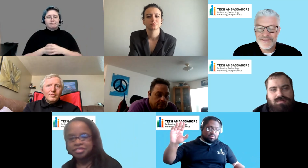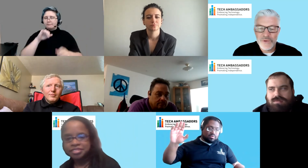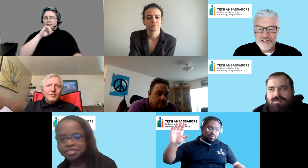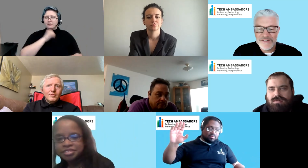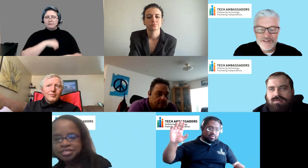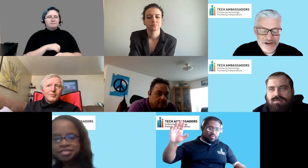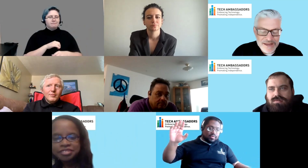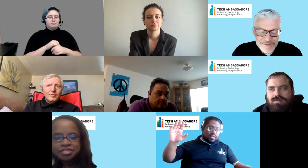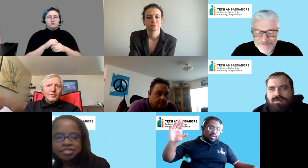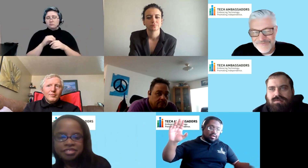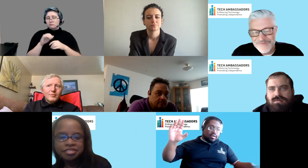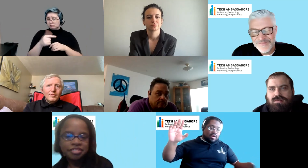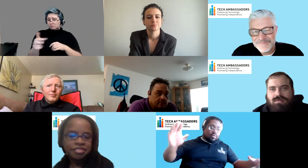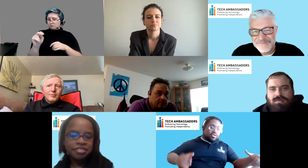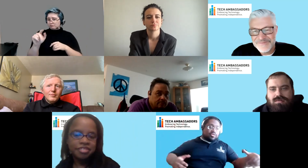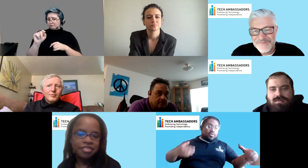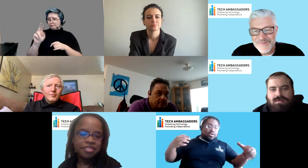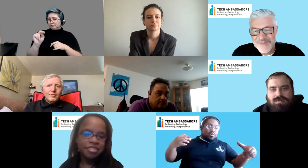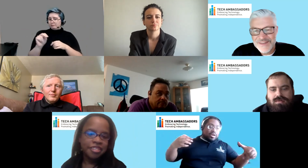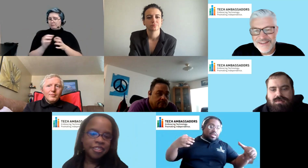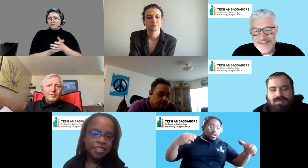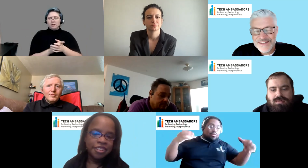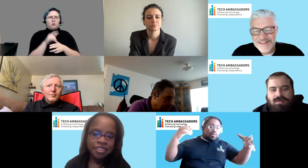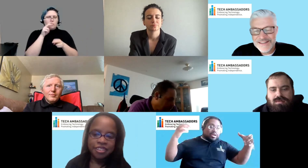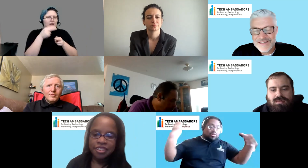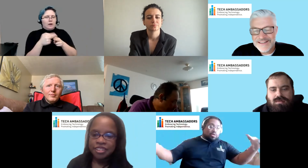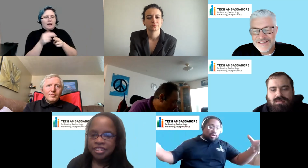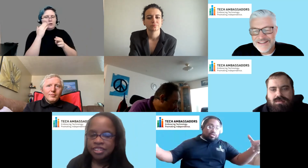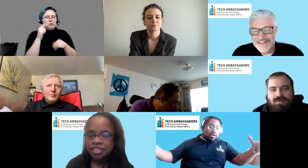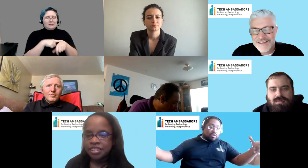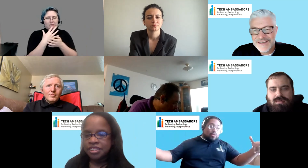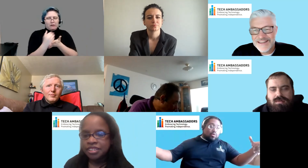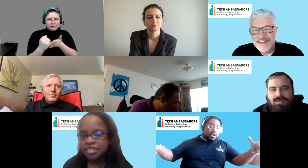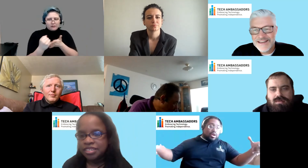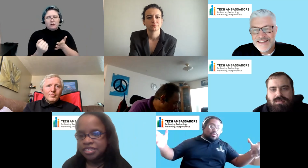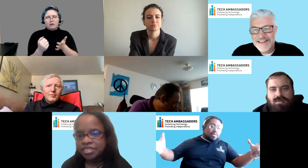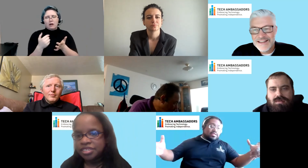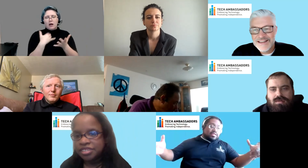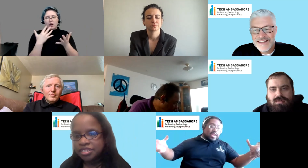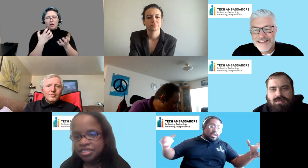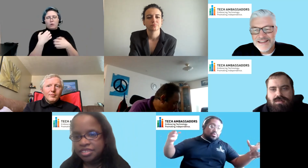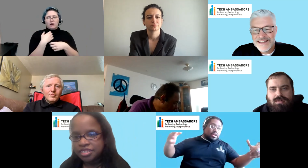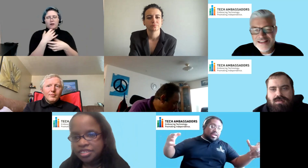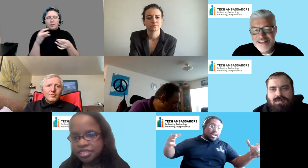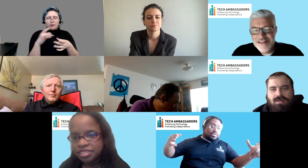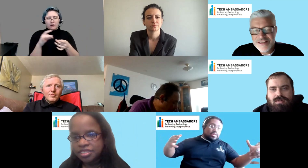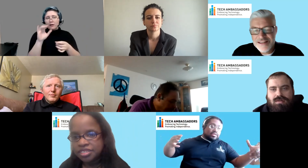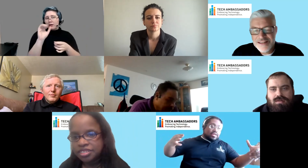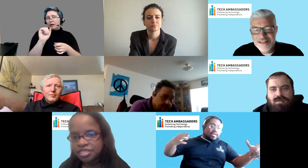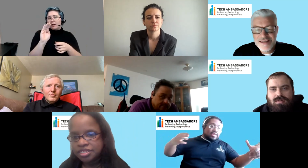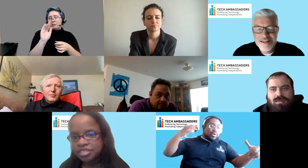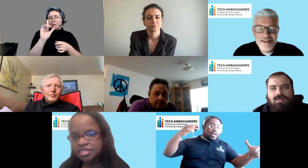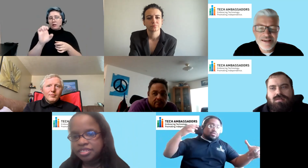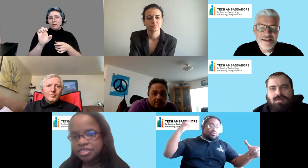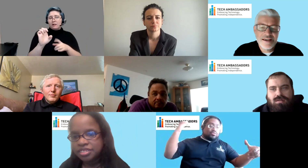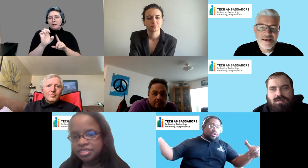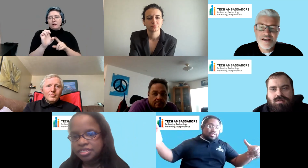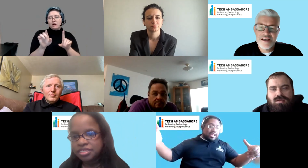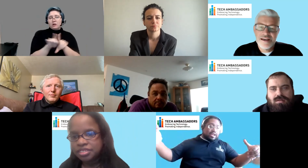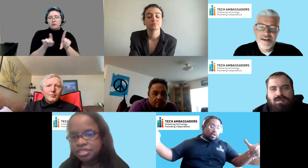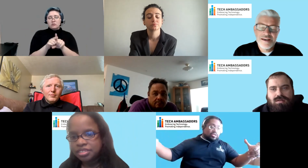Love it. What'd you have to share, Nathan? Just really quickly, I know we're running short on time. I wanted to mention Able accounts as a way